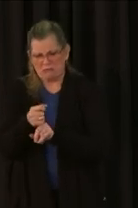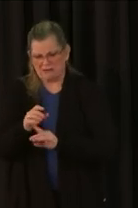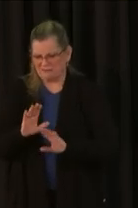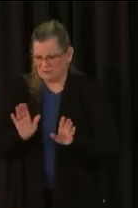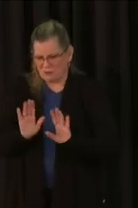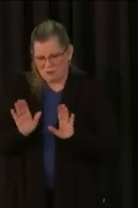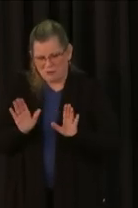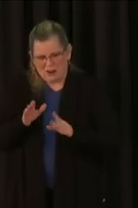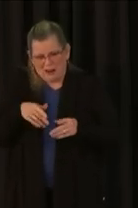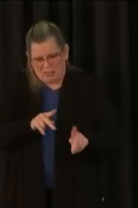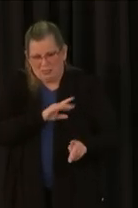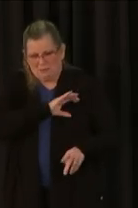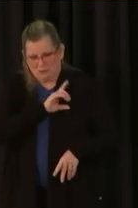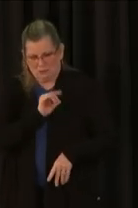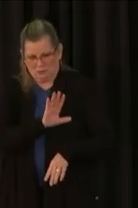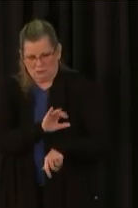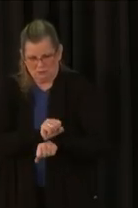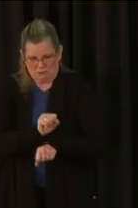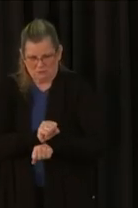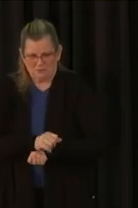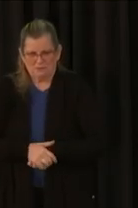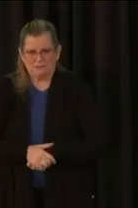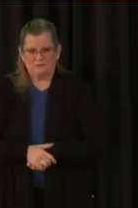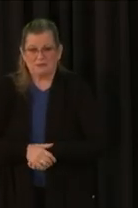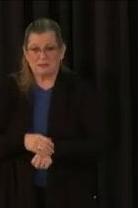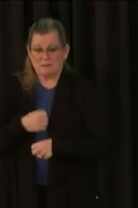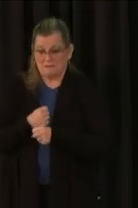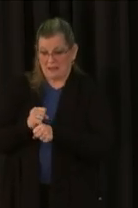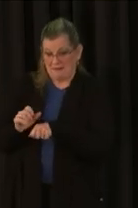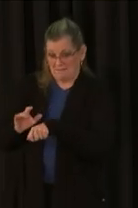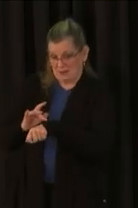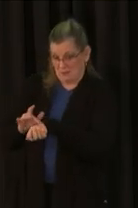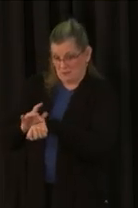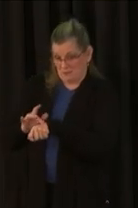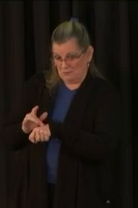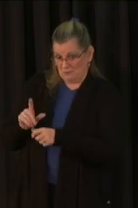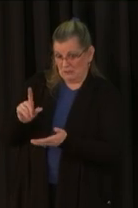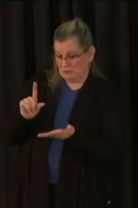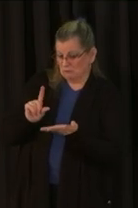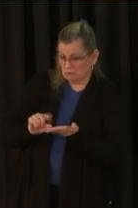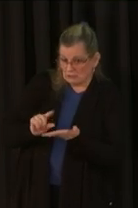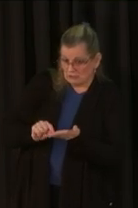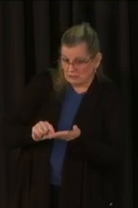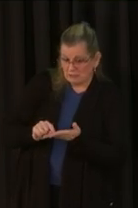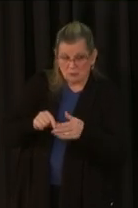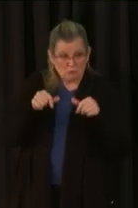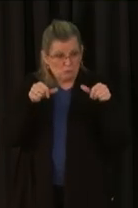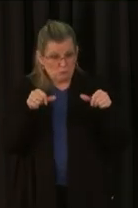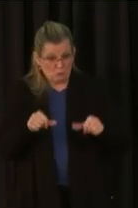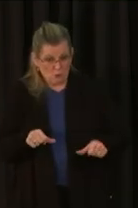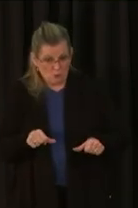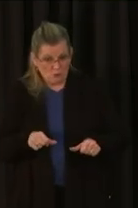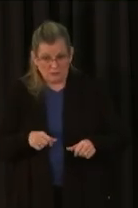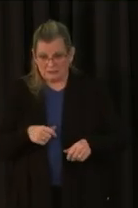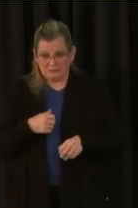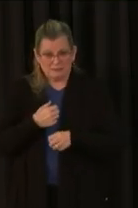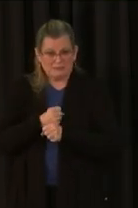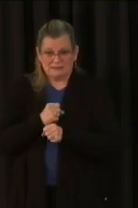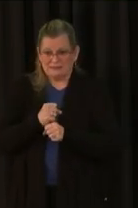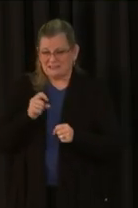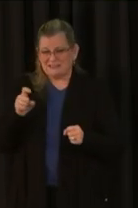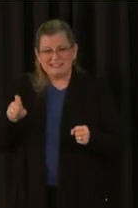it. So we'll make this available at inauguration.dc.gov. You could print this out, you could post it, and really just there